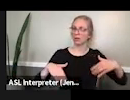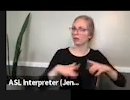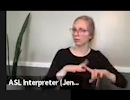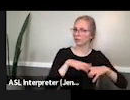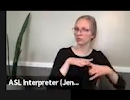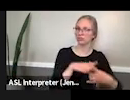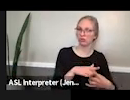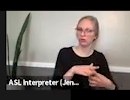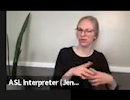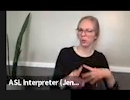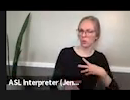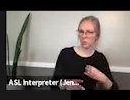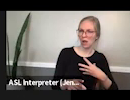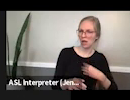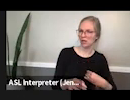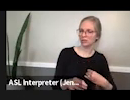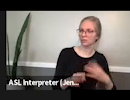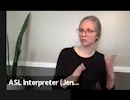the white.